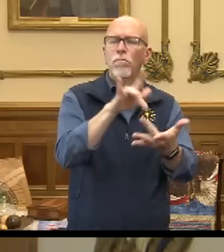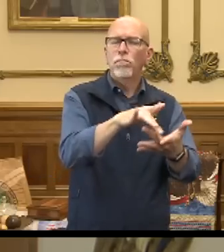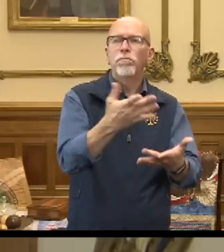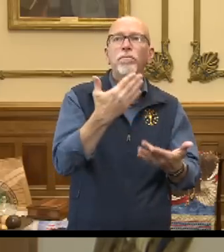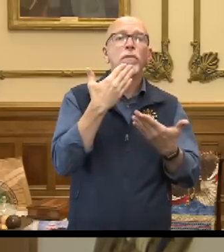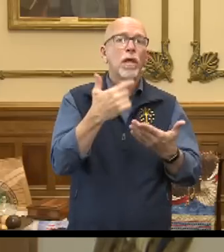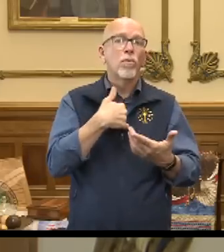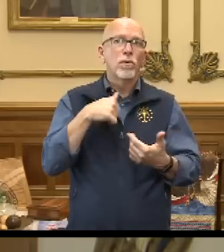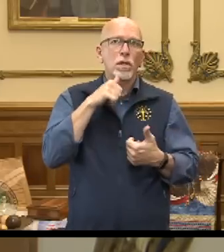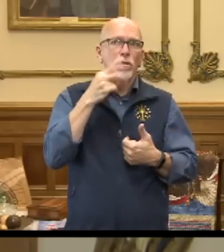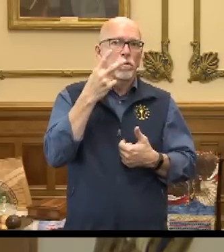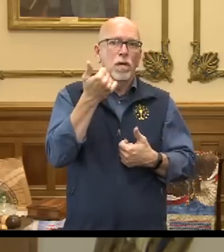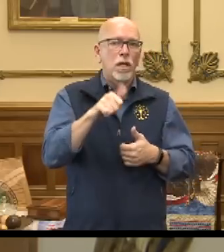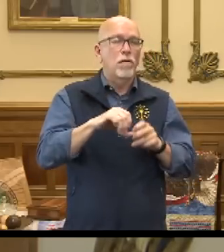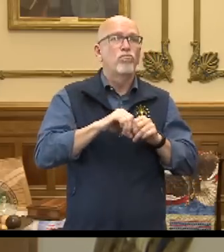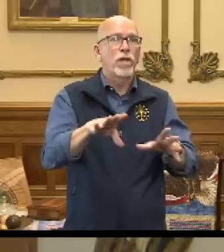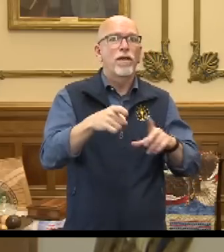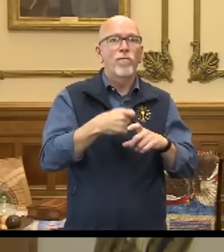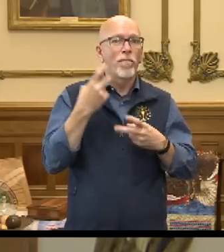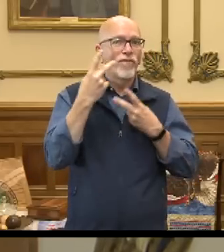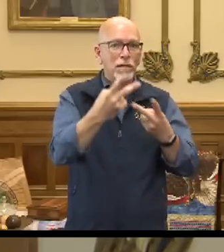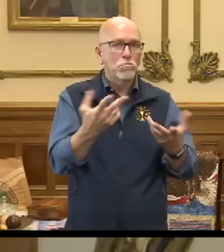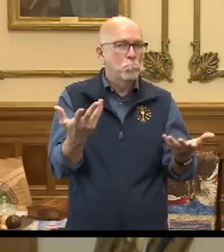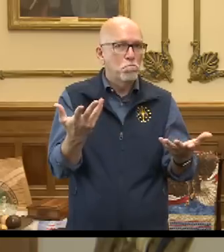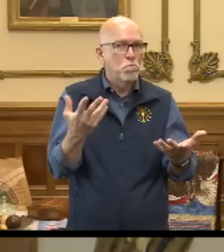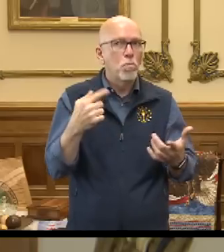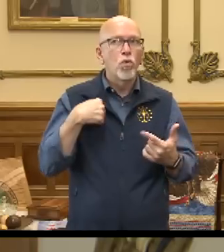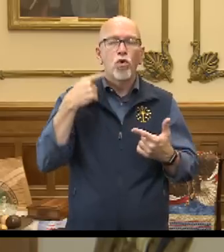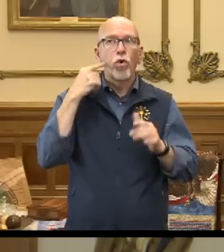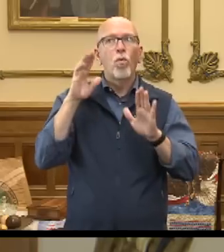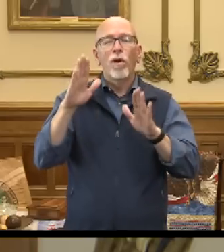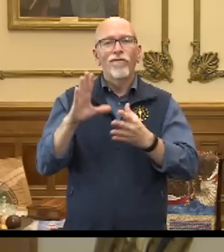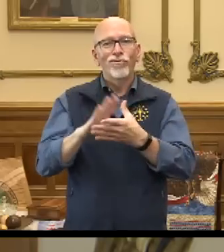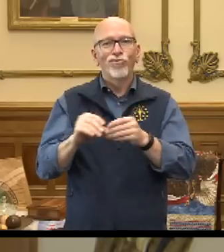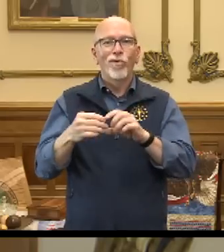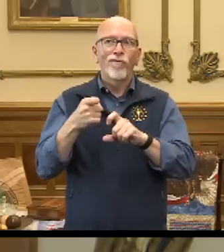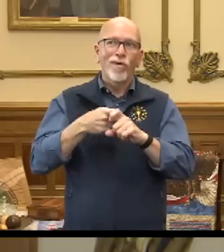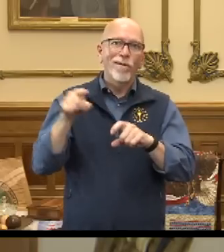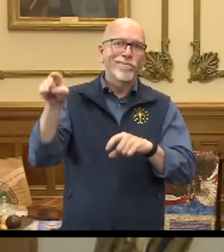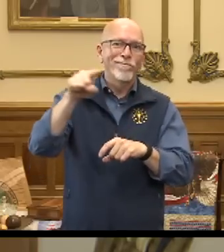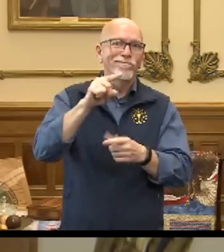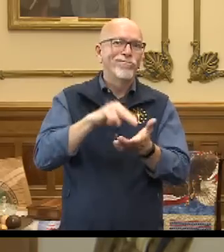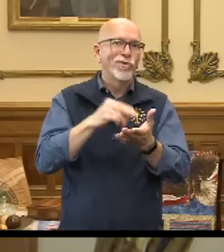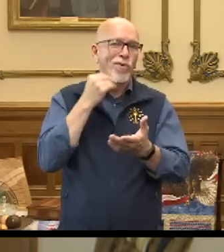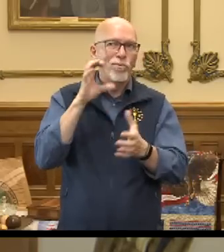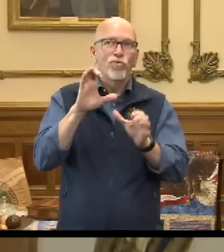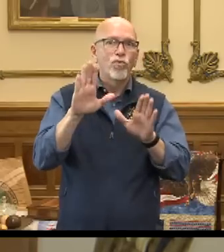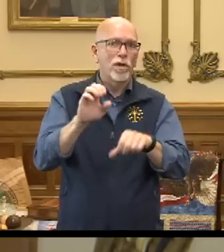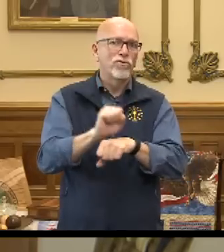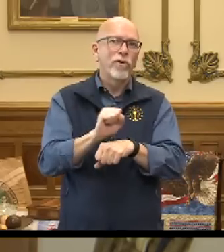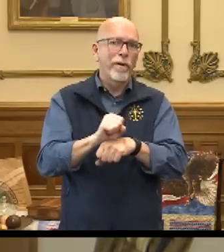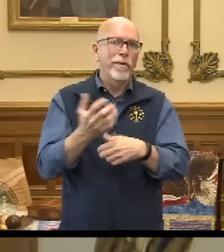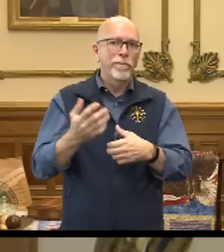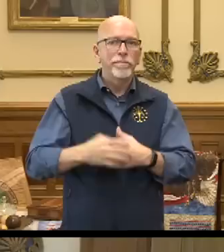we have not really seen spread from visitation, and we've heard really great stories from our long-term care facilities that they're doing a good job with it.